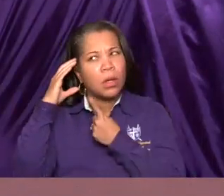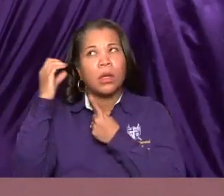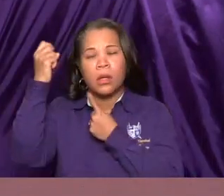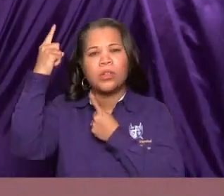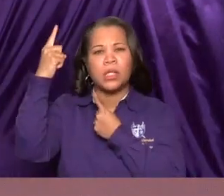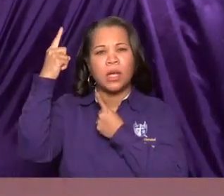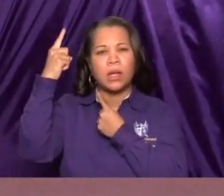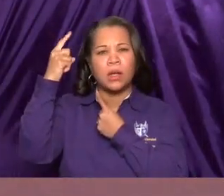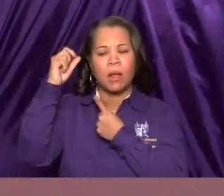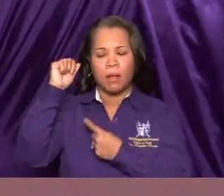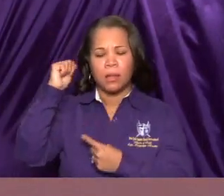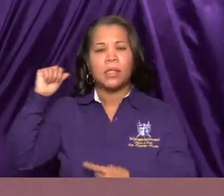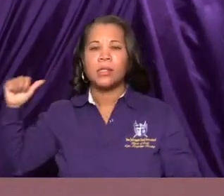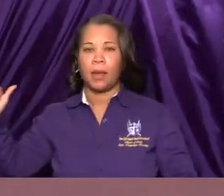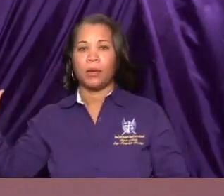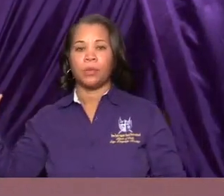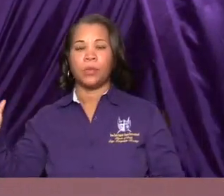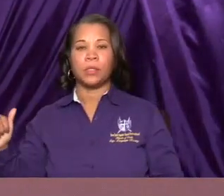the sounds of footsteps.